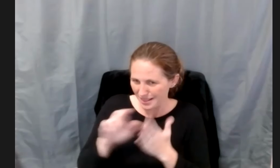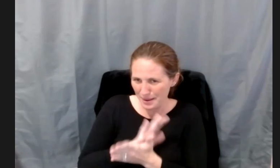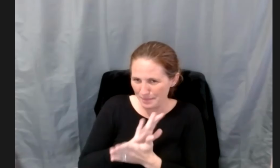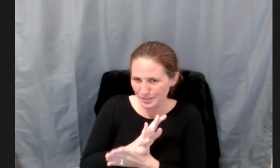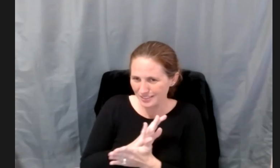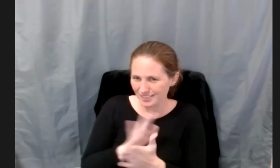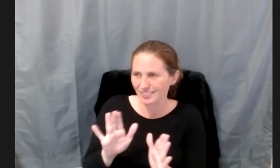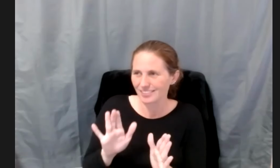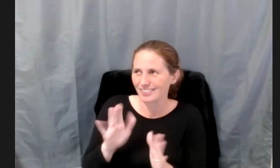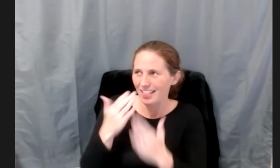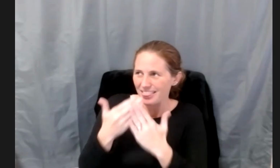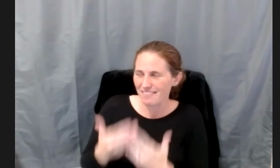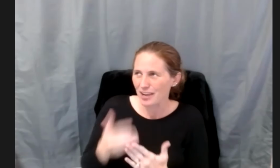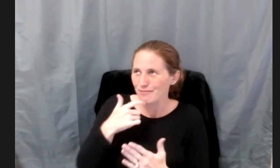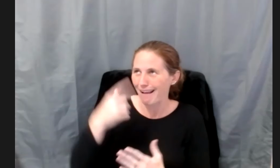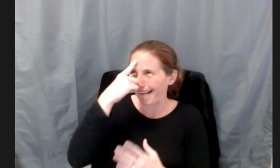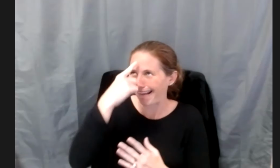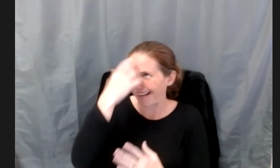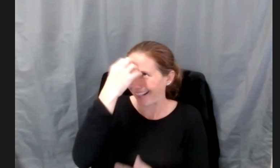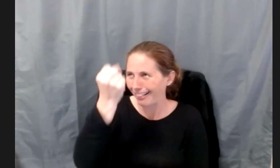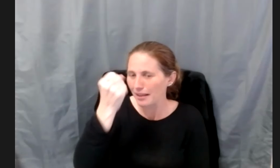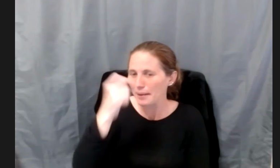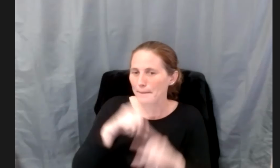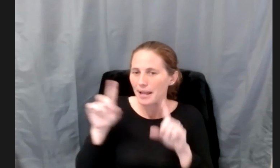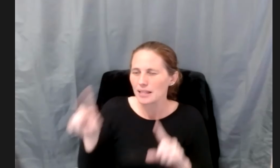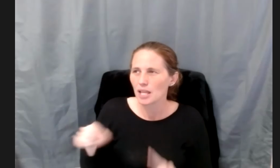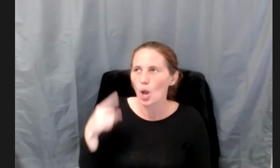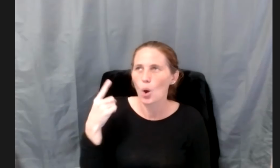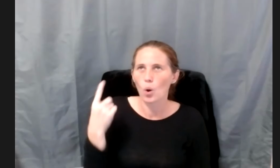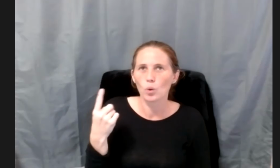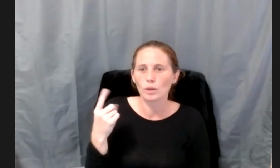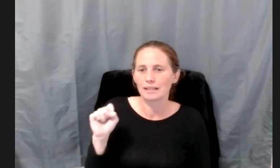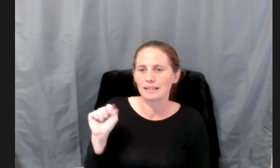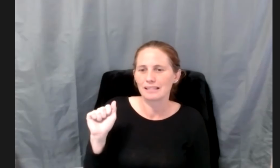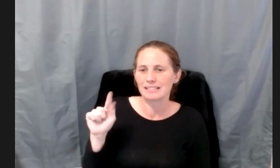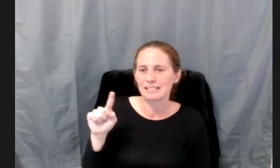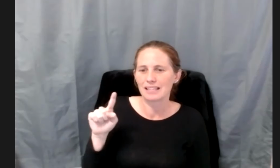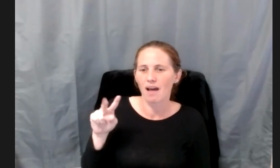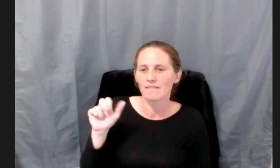absolutely all the facts are not clear in my head. It's the only, um,